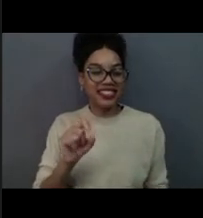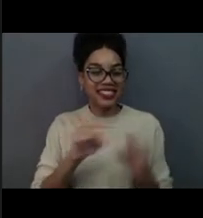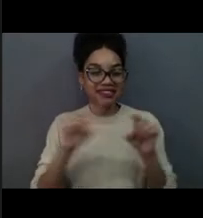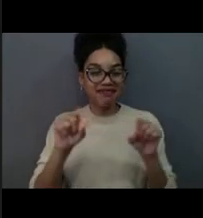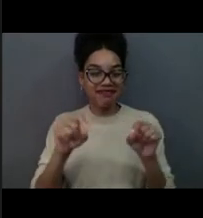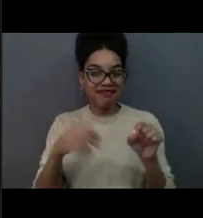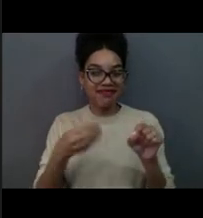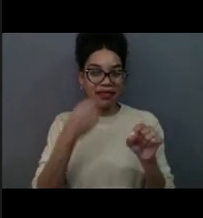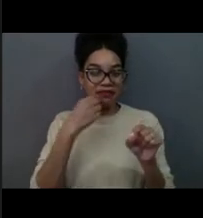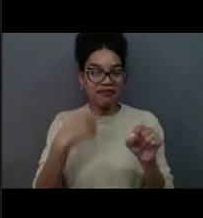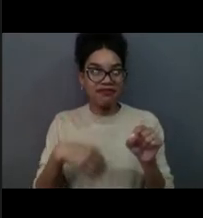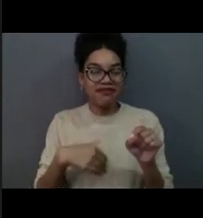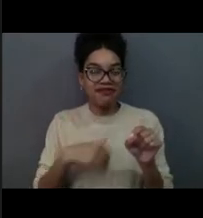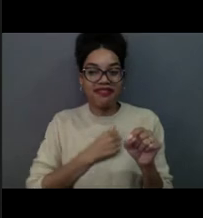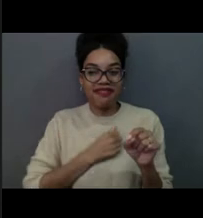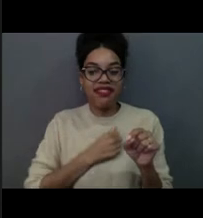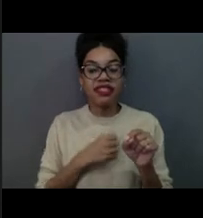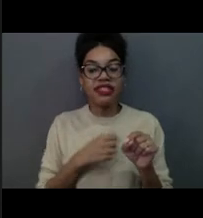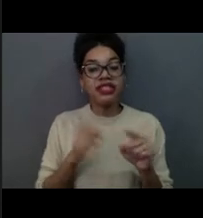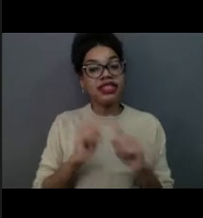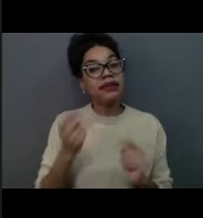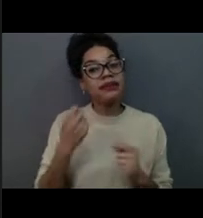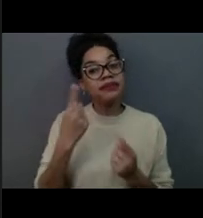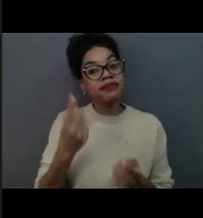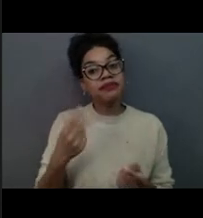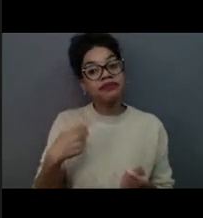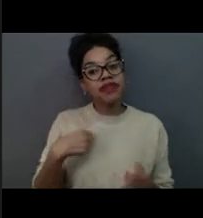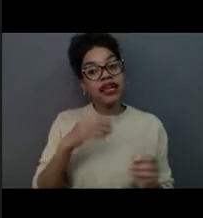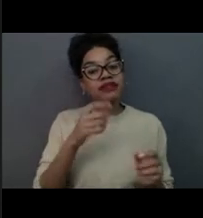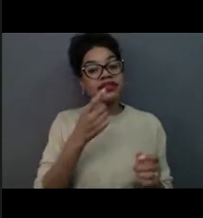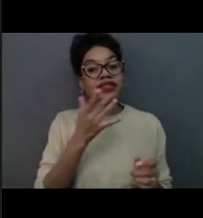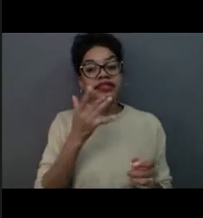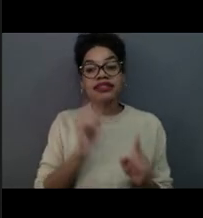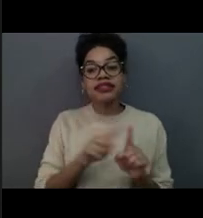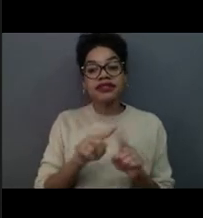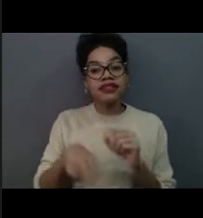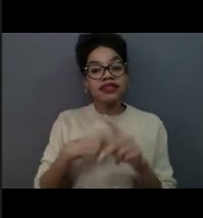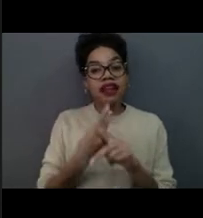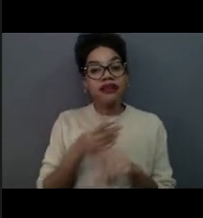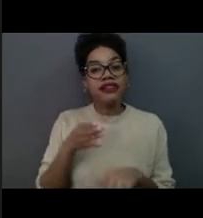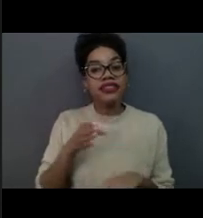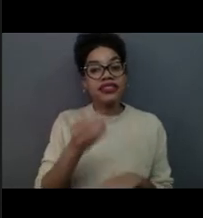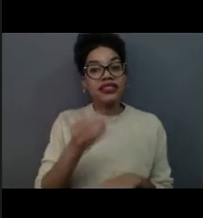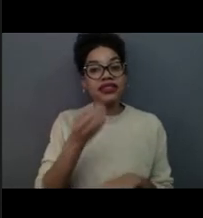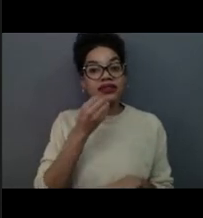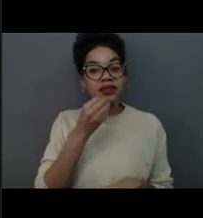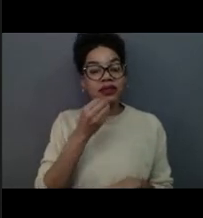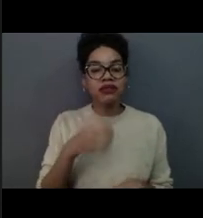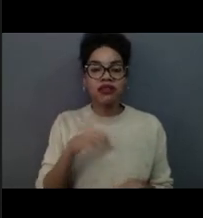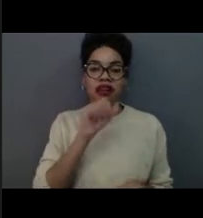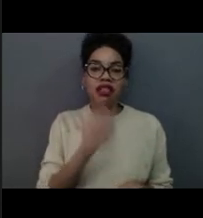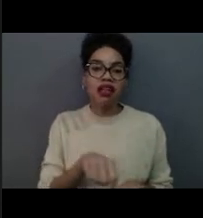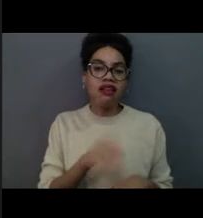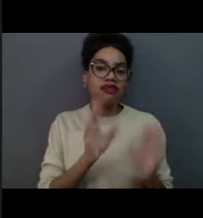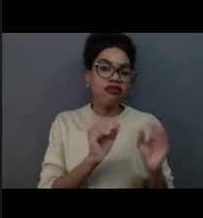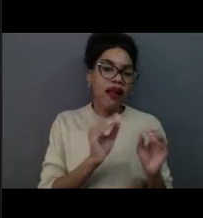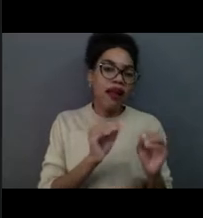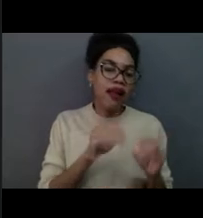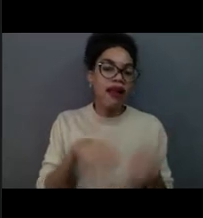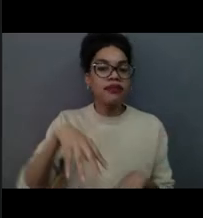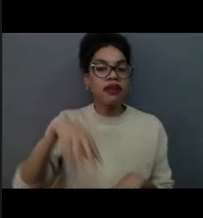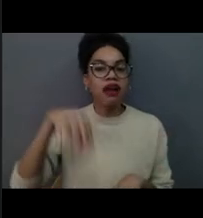since taking this job, I've been able to try all different kinds of seafood, and I really love crab and octopus, and wahoo is another